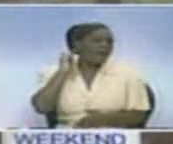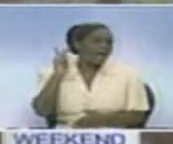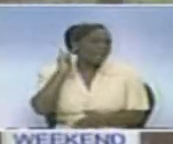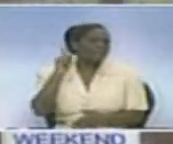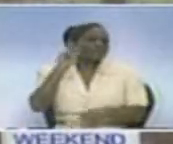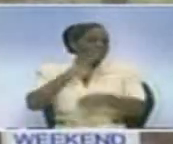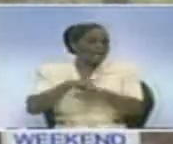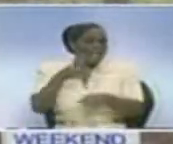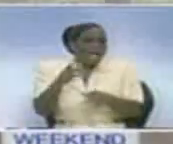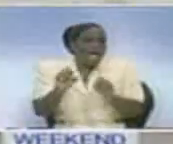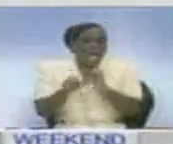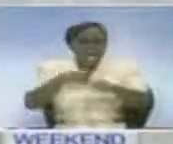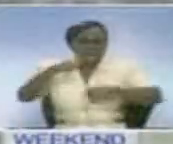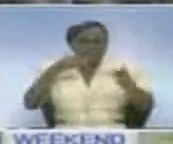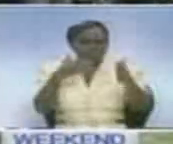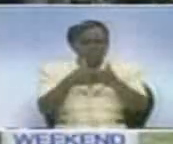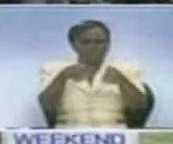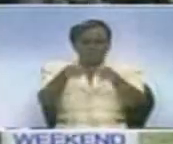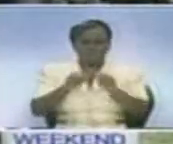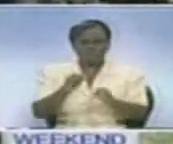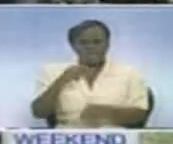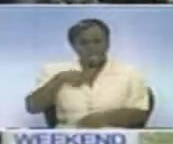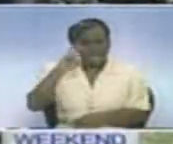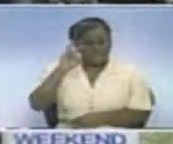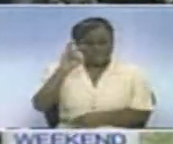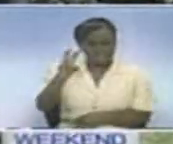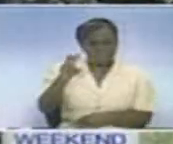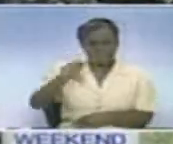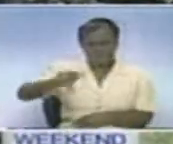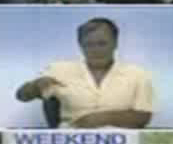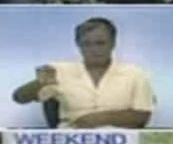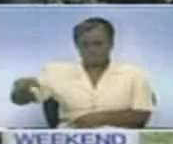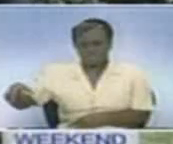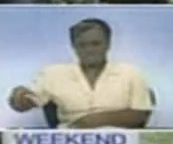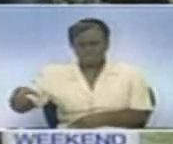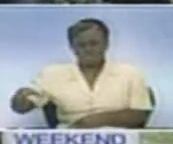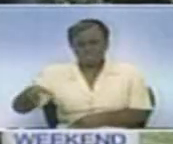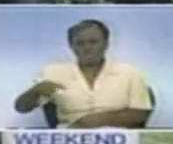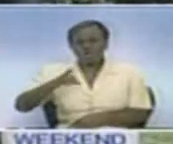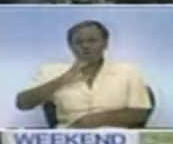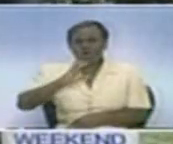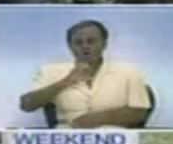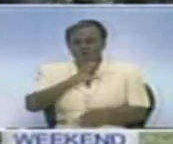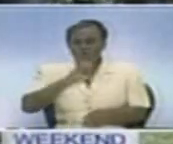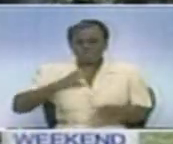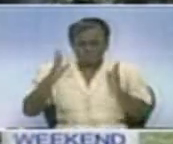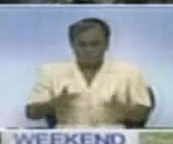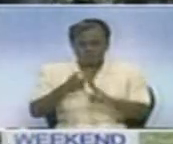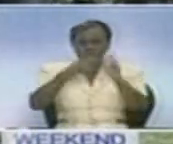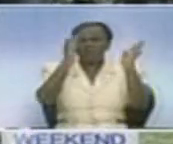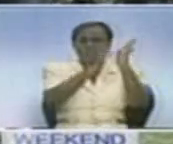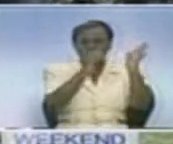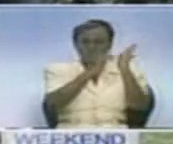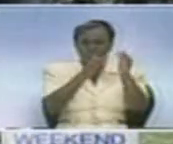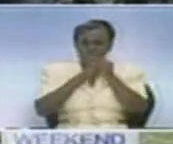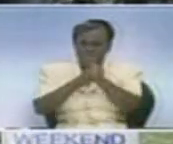over police action stopping the burial. Nimeona wale watu county commissioner kutoka upande wa Machakos